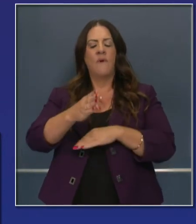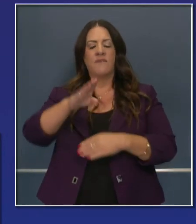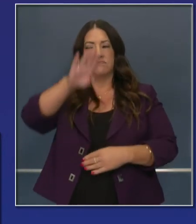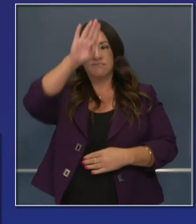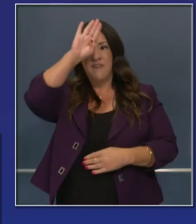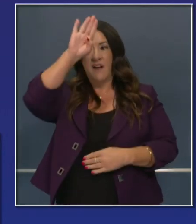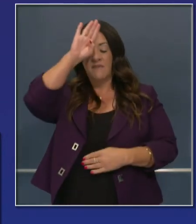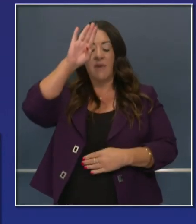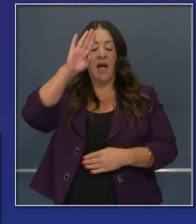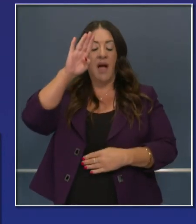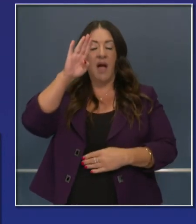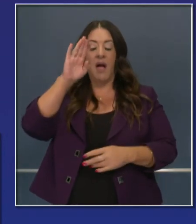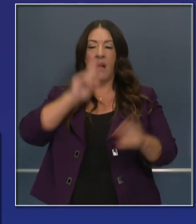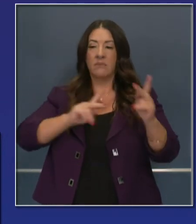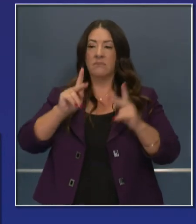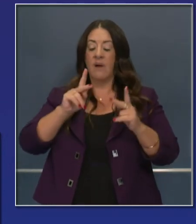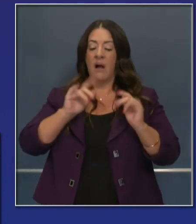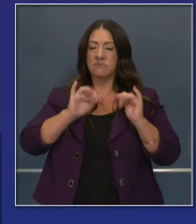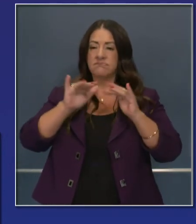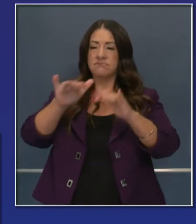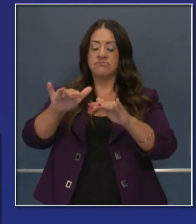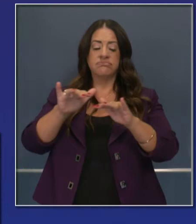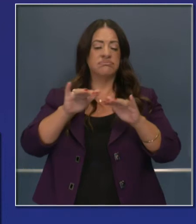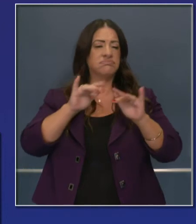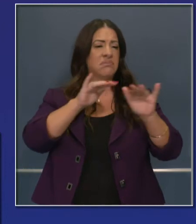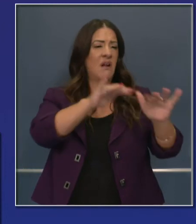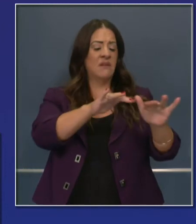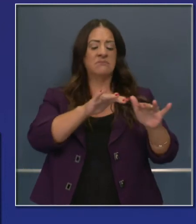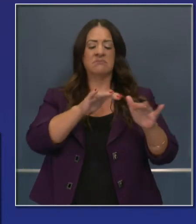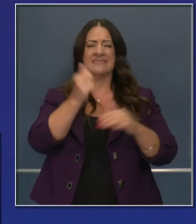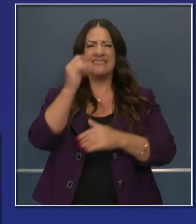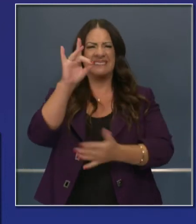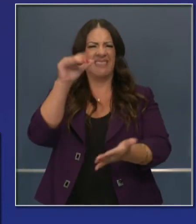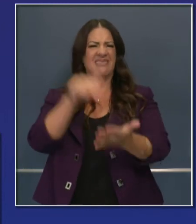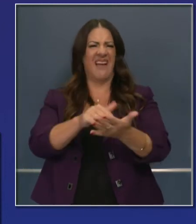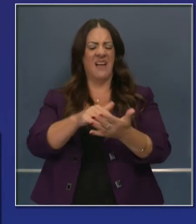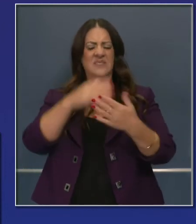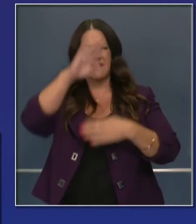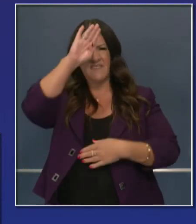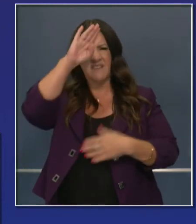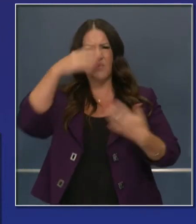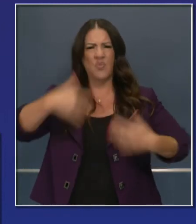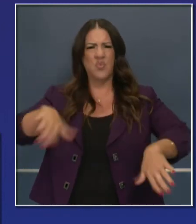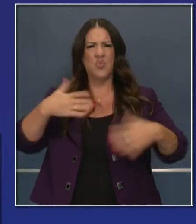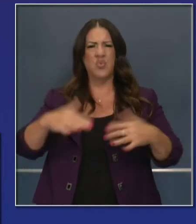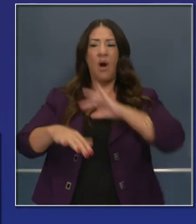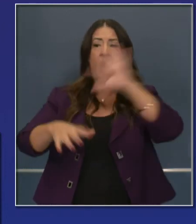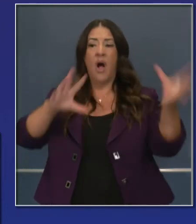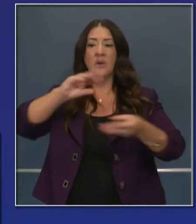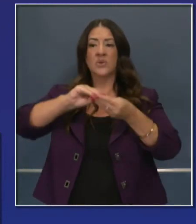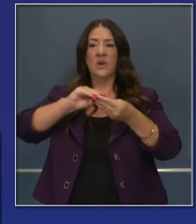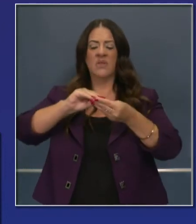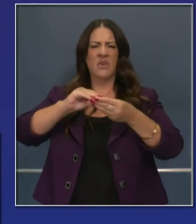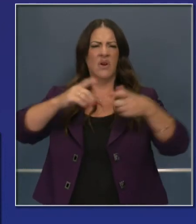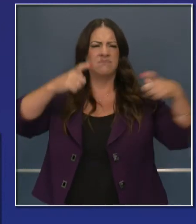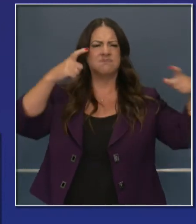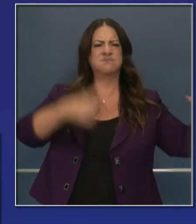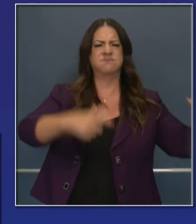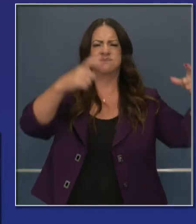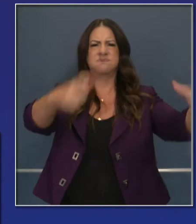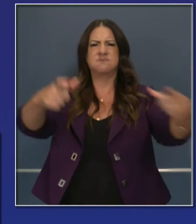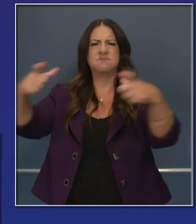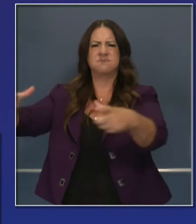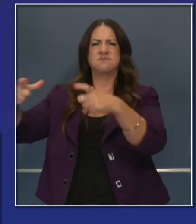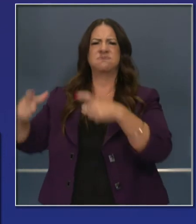18,000 firefighters actively working these complexes, 27 complexes in total that are